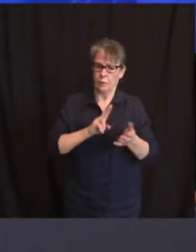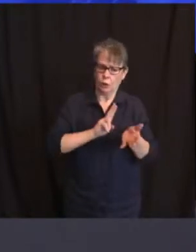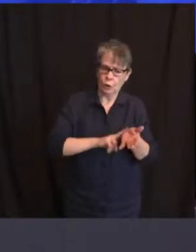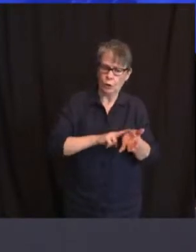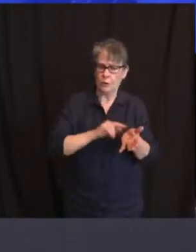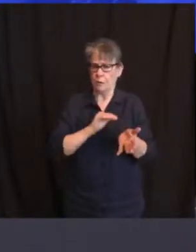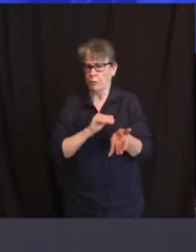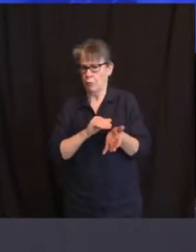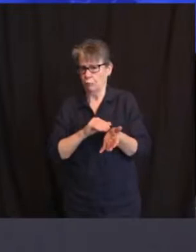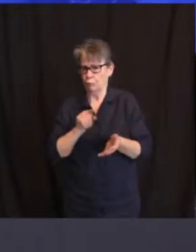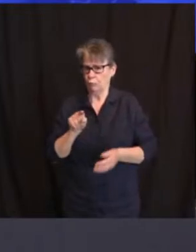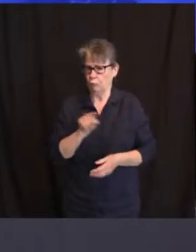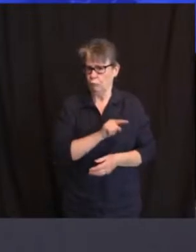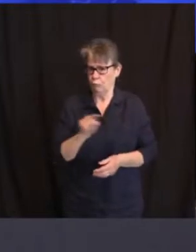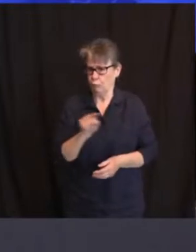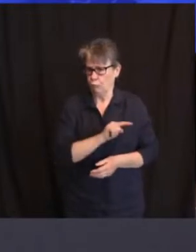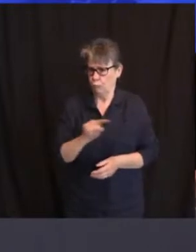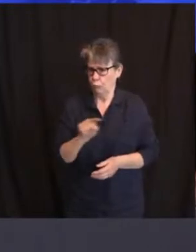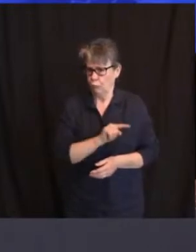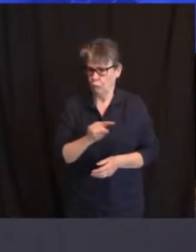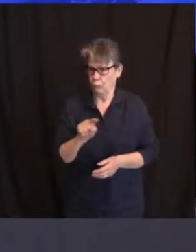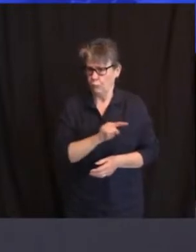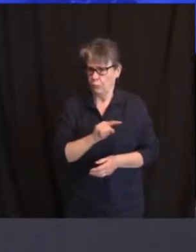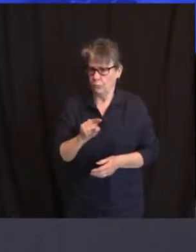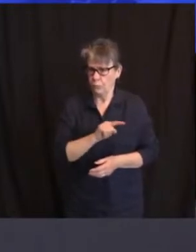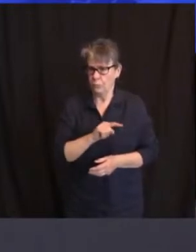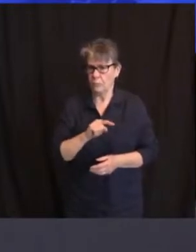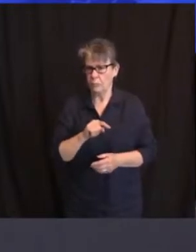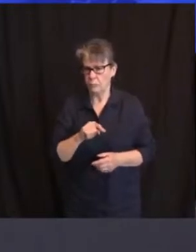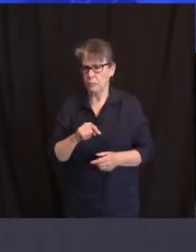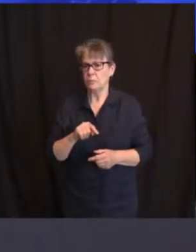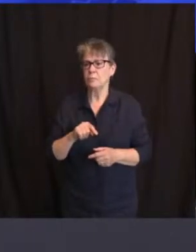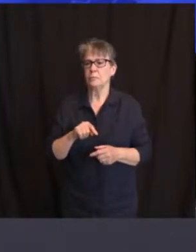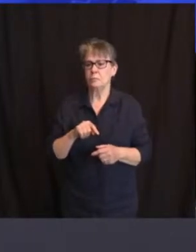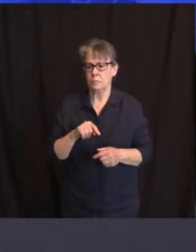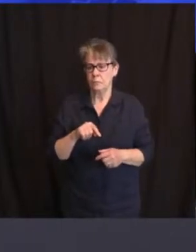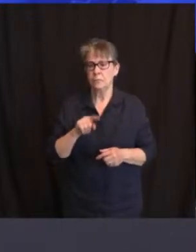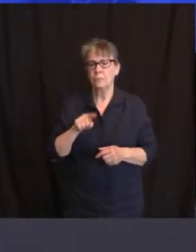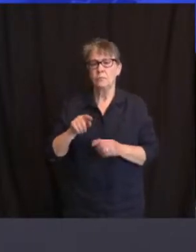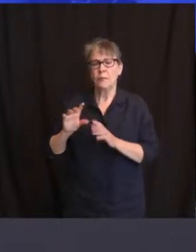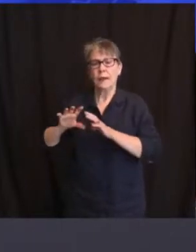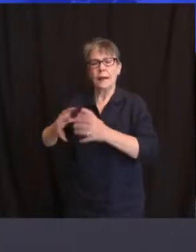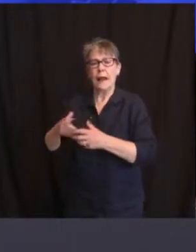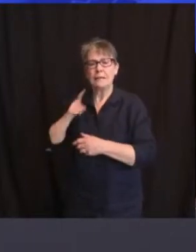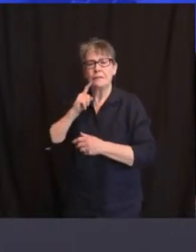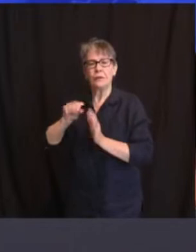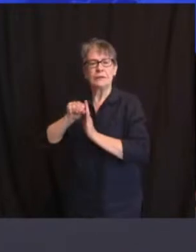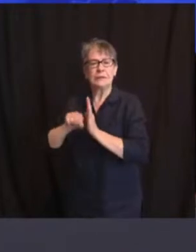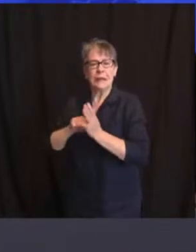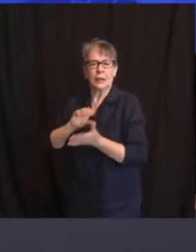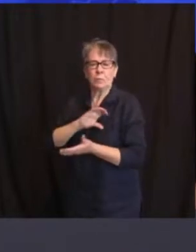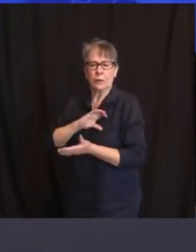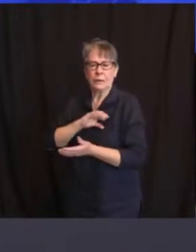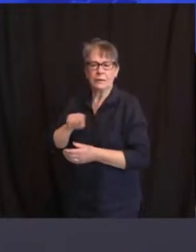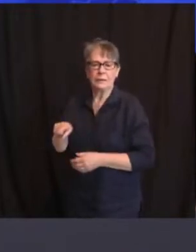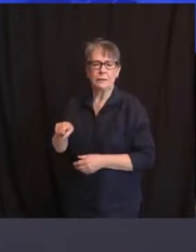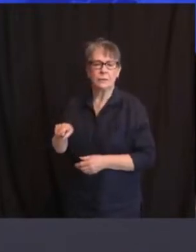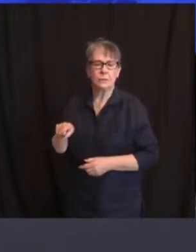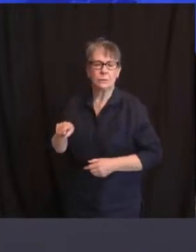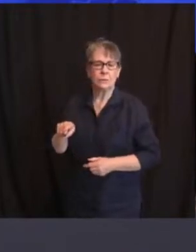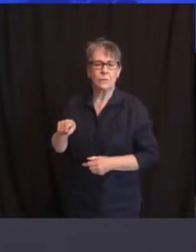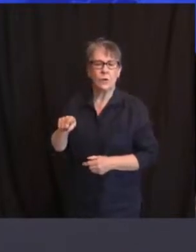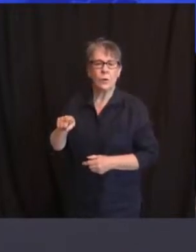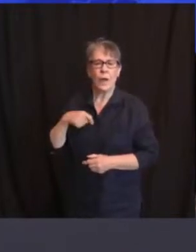the class that we have in specifically to the state police to hold on to 190 plus recruits in very creative ways to support this